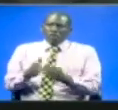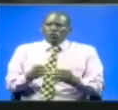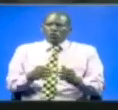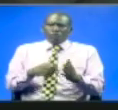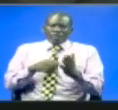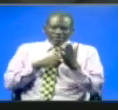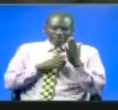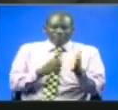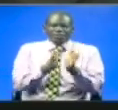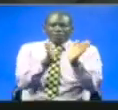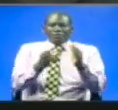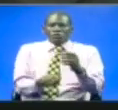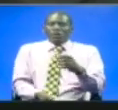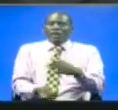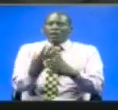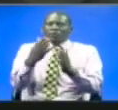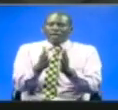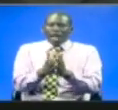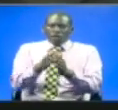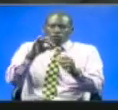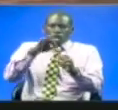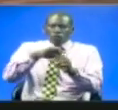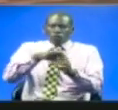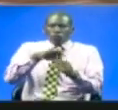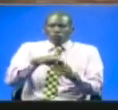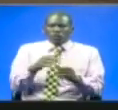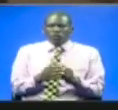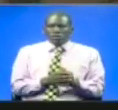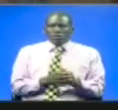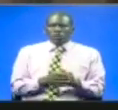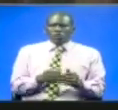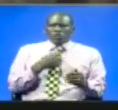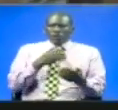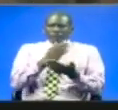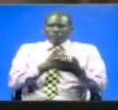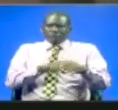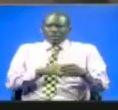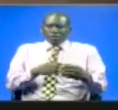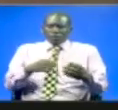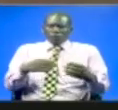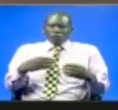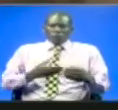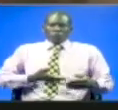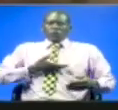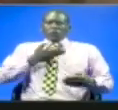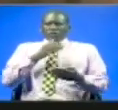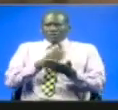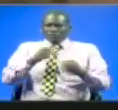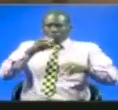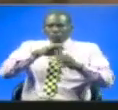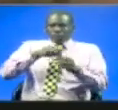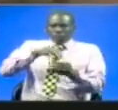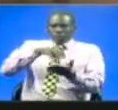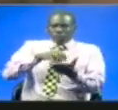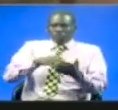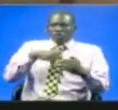kwa wingi sana ili waweze kupiga kura. There were moments of heightened tension in some polling stations after enraged voters